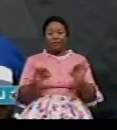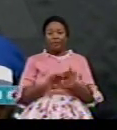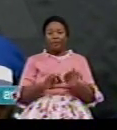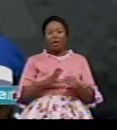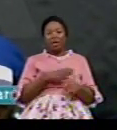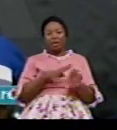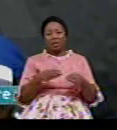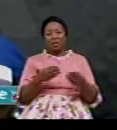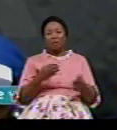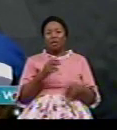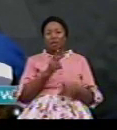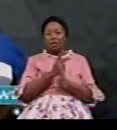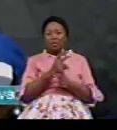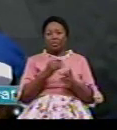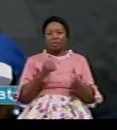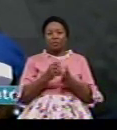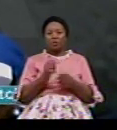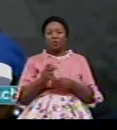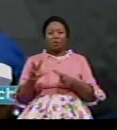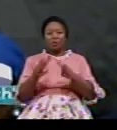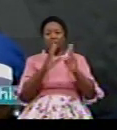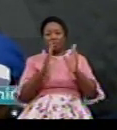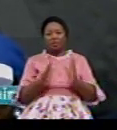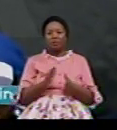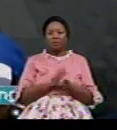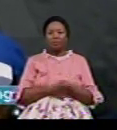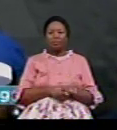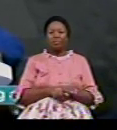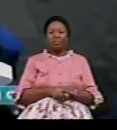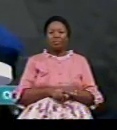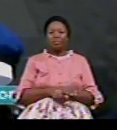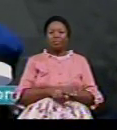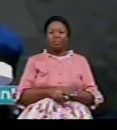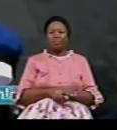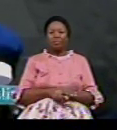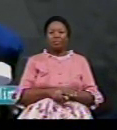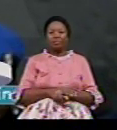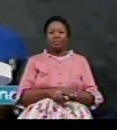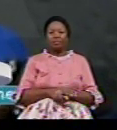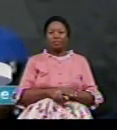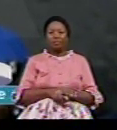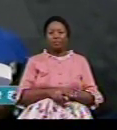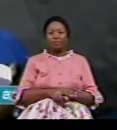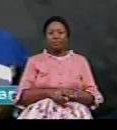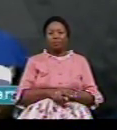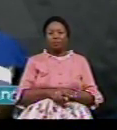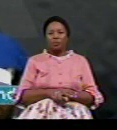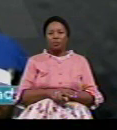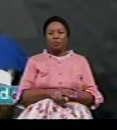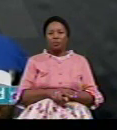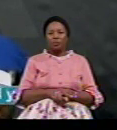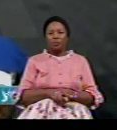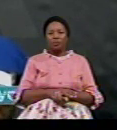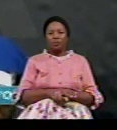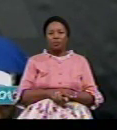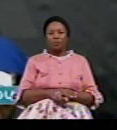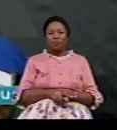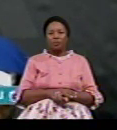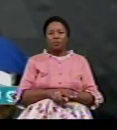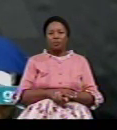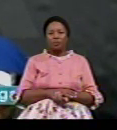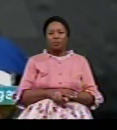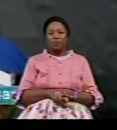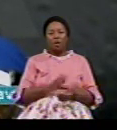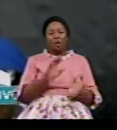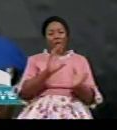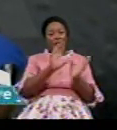problem. And raise up the other hand. And at the final amen, you check up converse, that